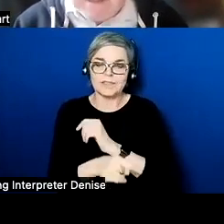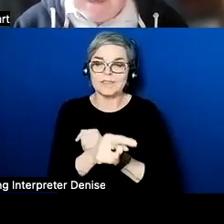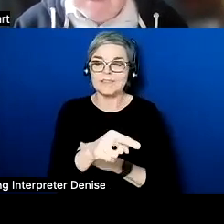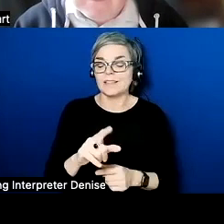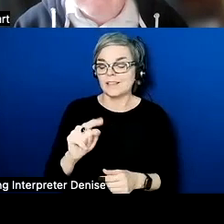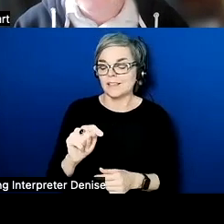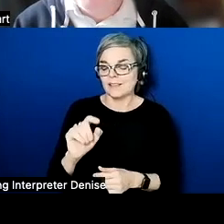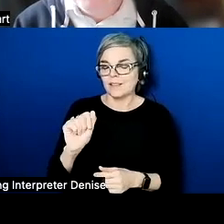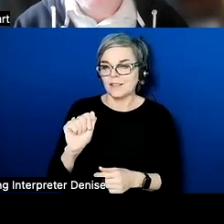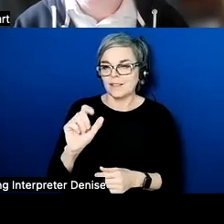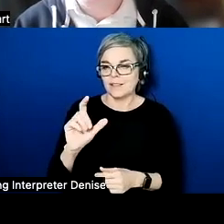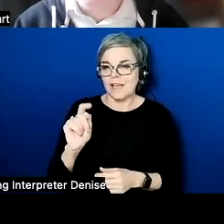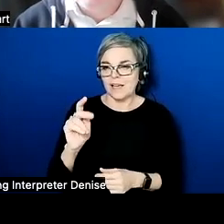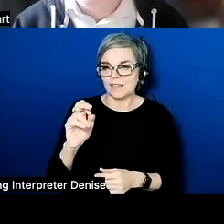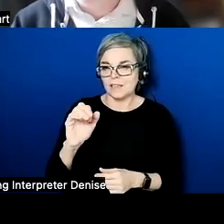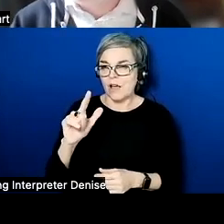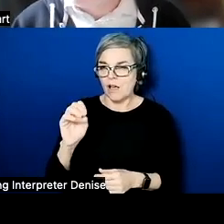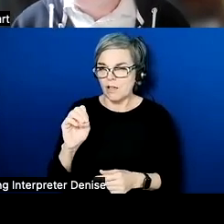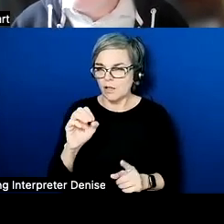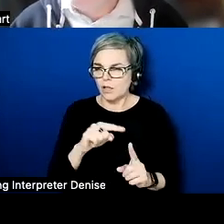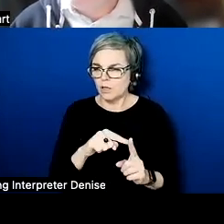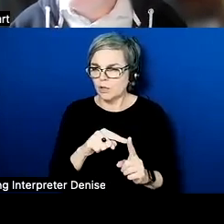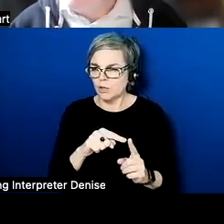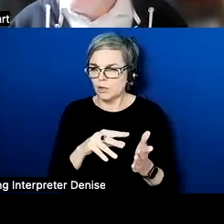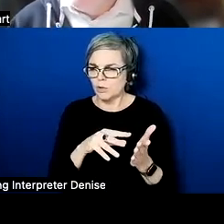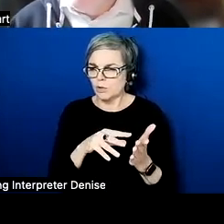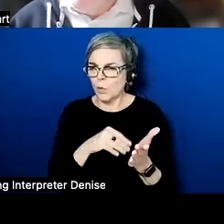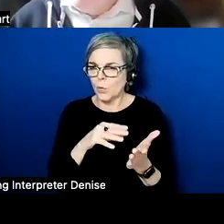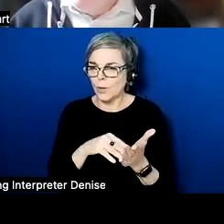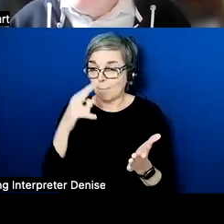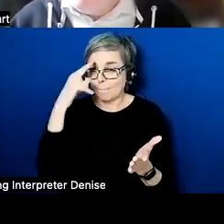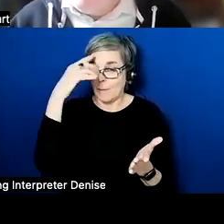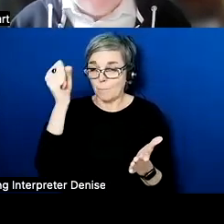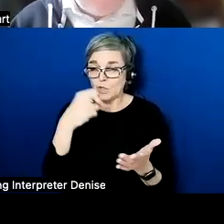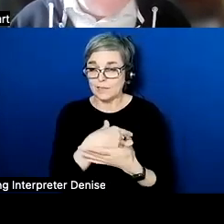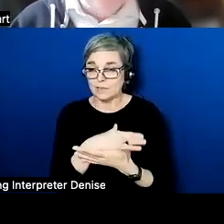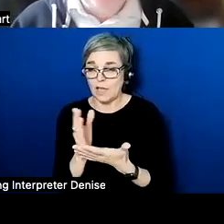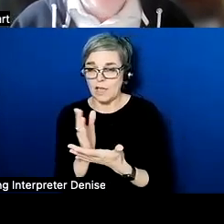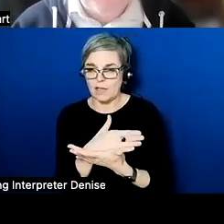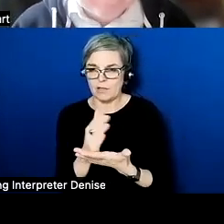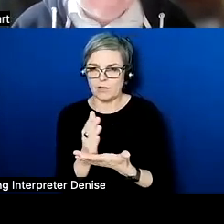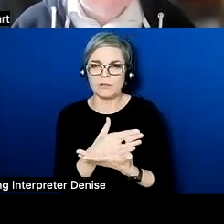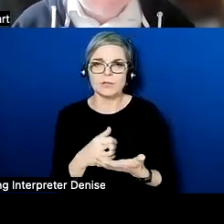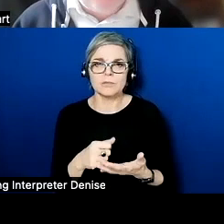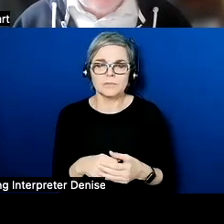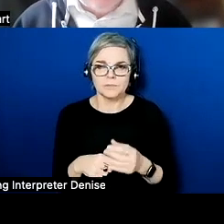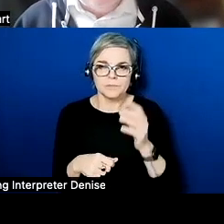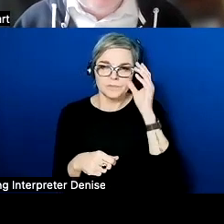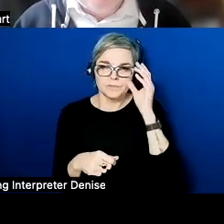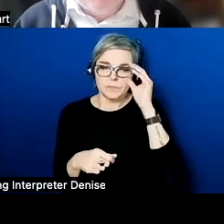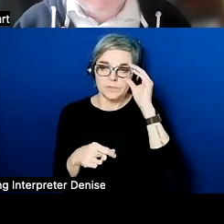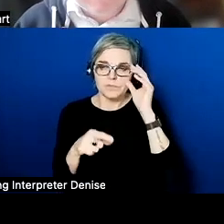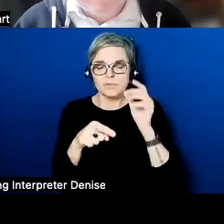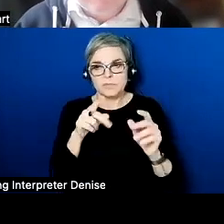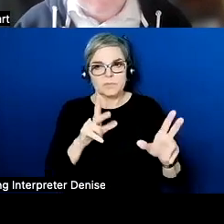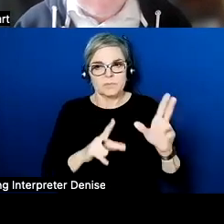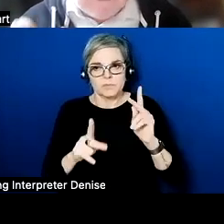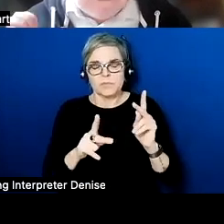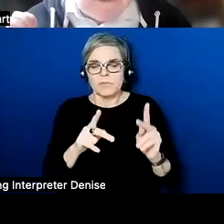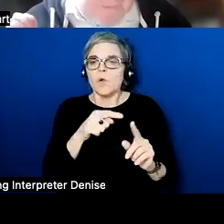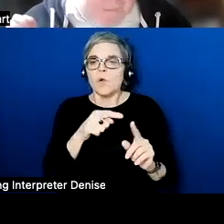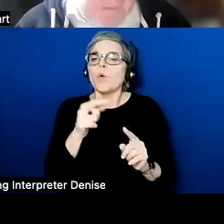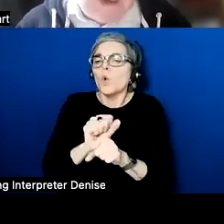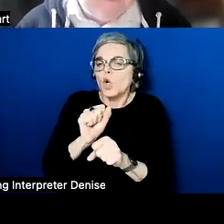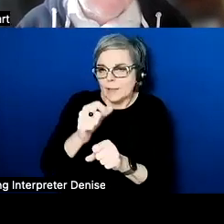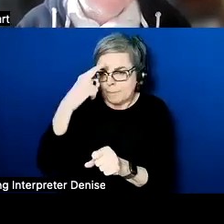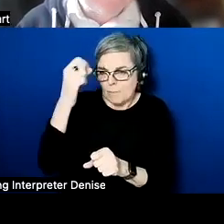in Canada who have recently trained to use the Tactile Working Memory Scale, and that